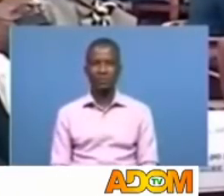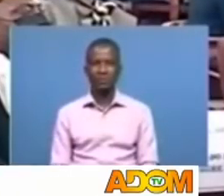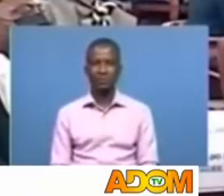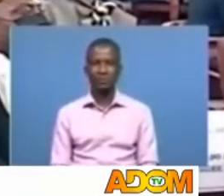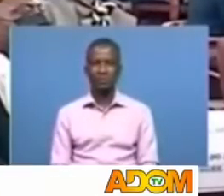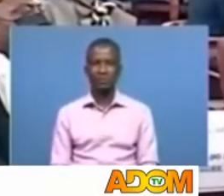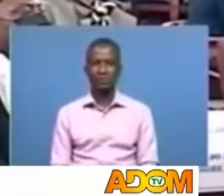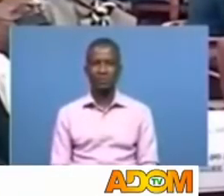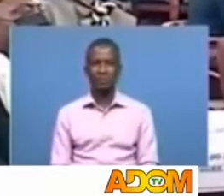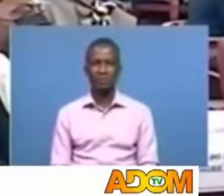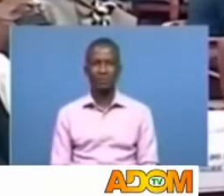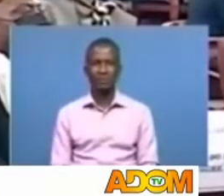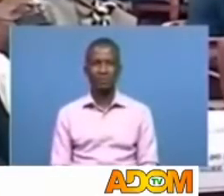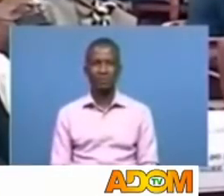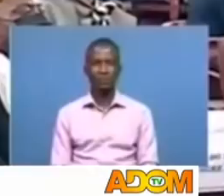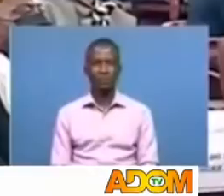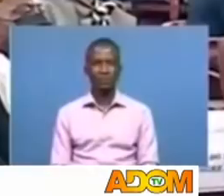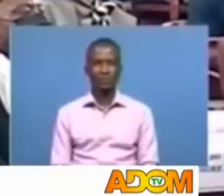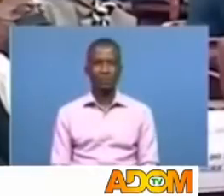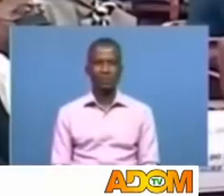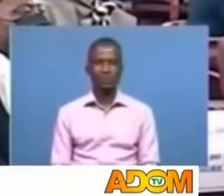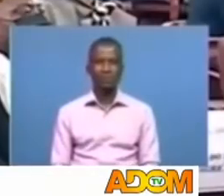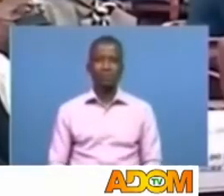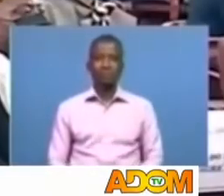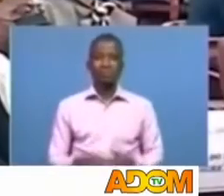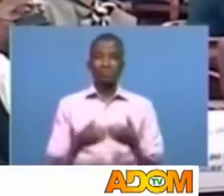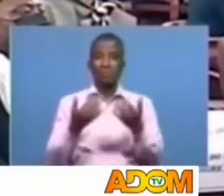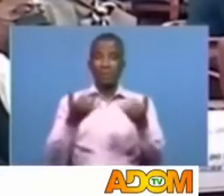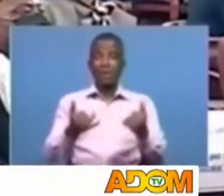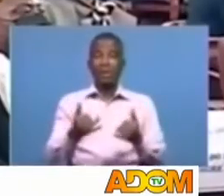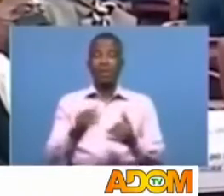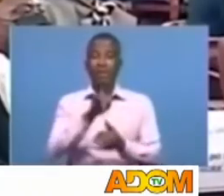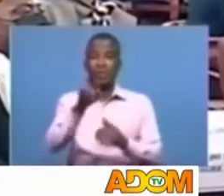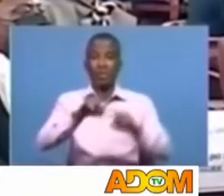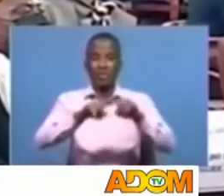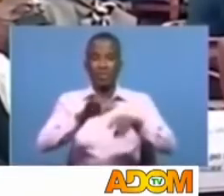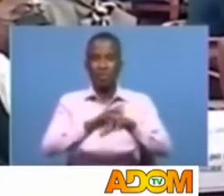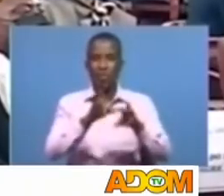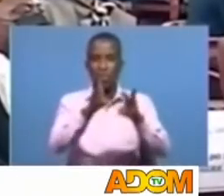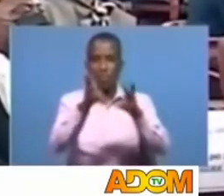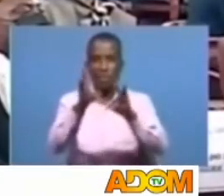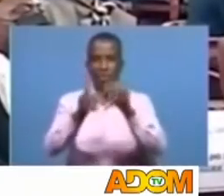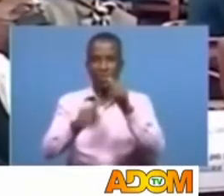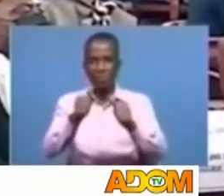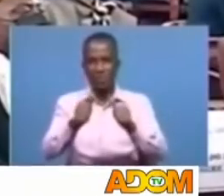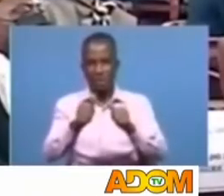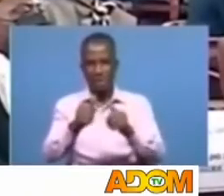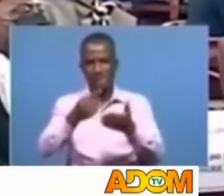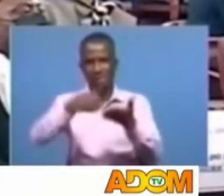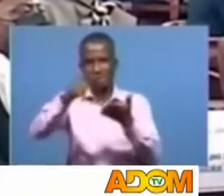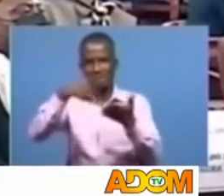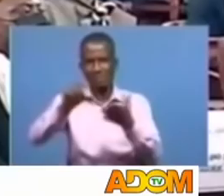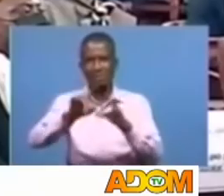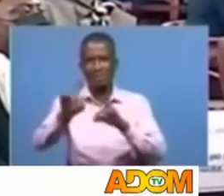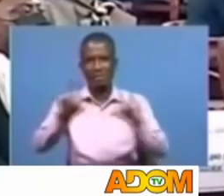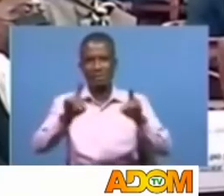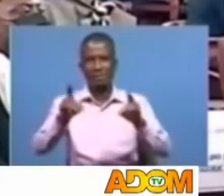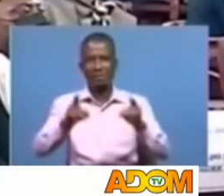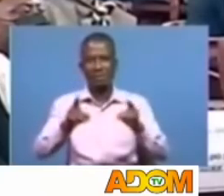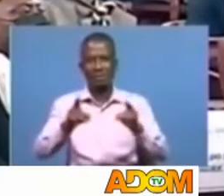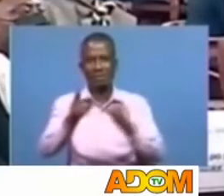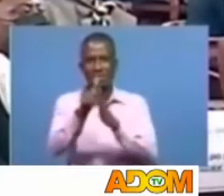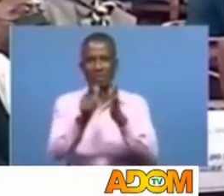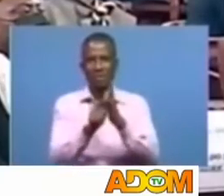there is no question that the process of review is among the ways in which corrections are made by